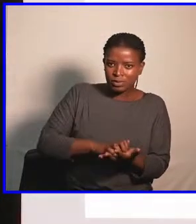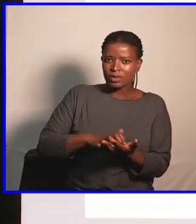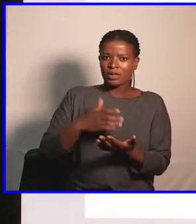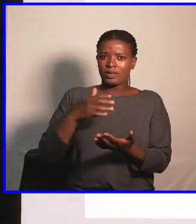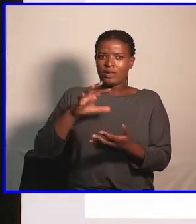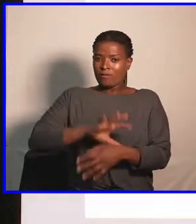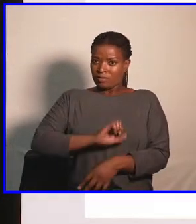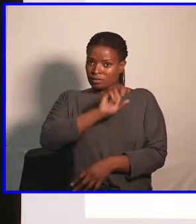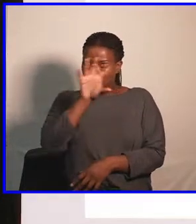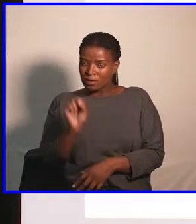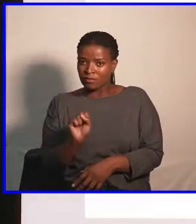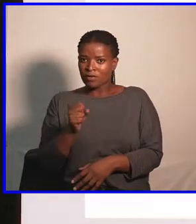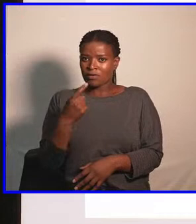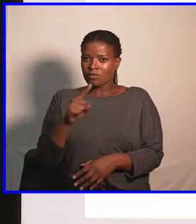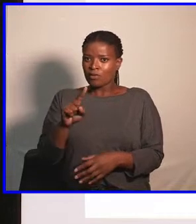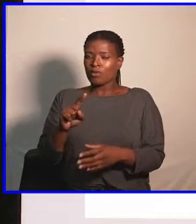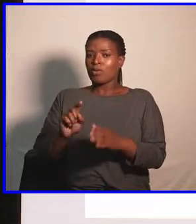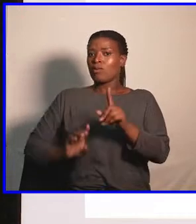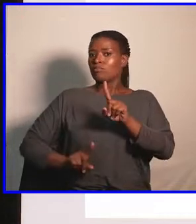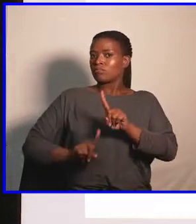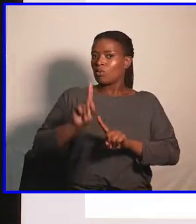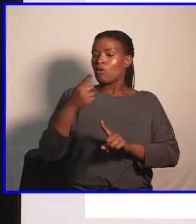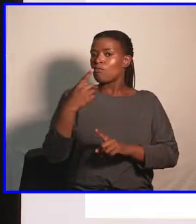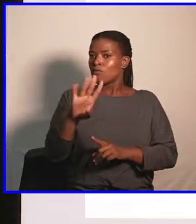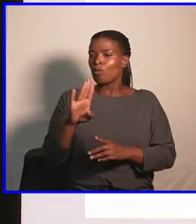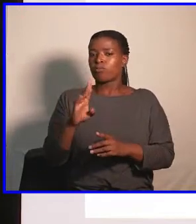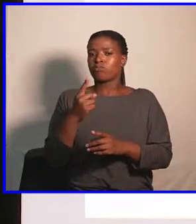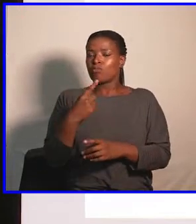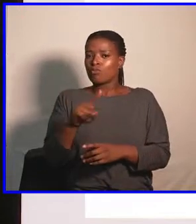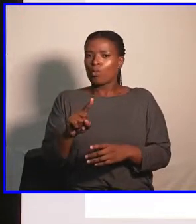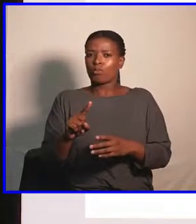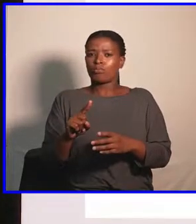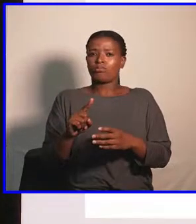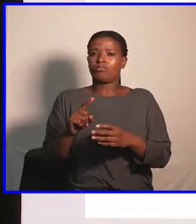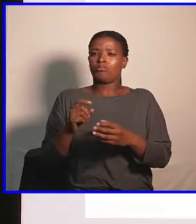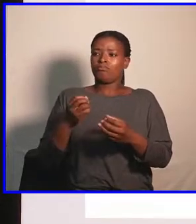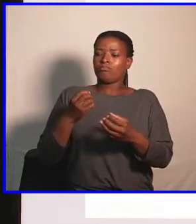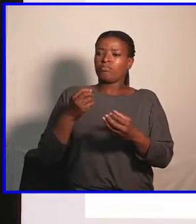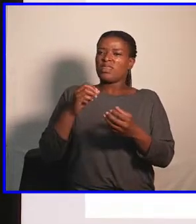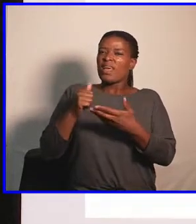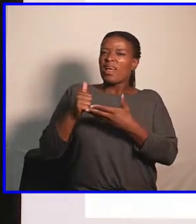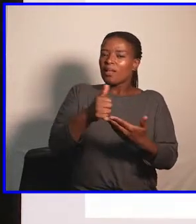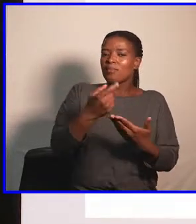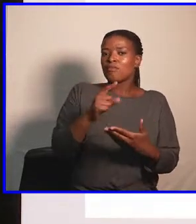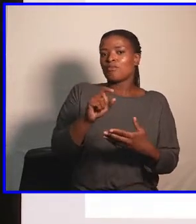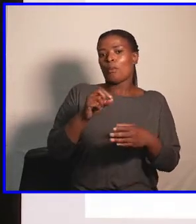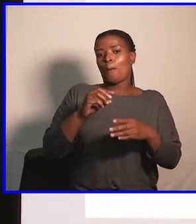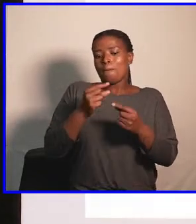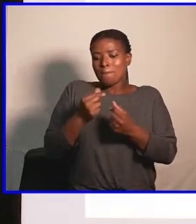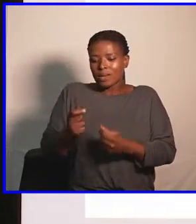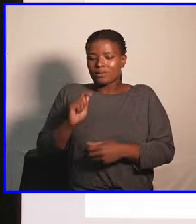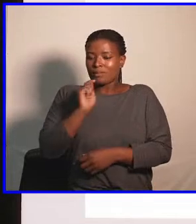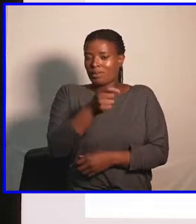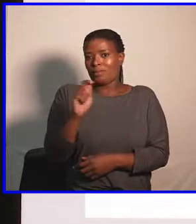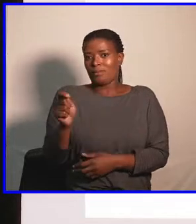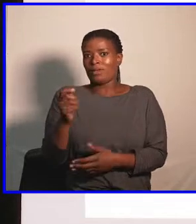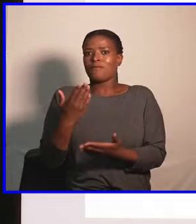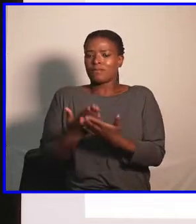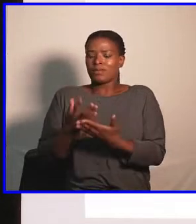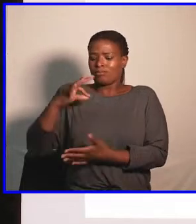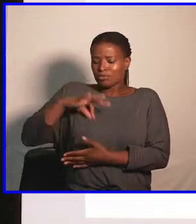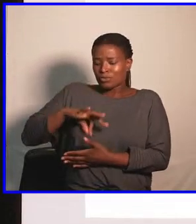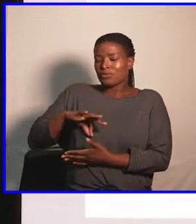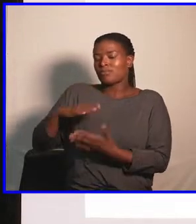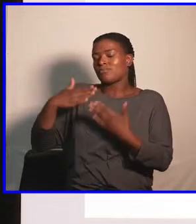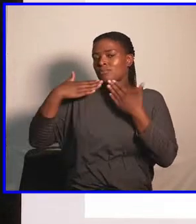unqualified appreciation for the transformative impact on them that is made possible by tax revenues.